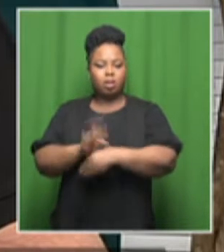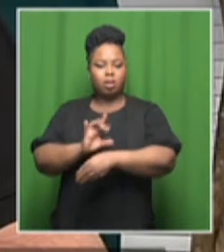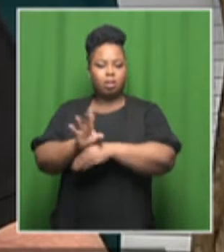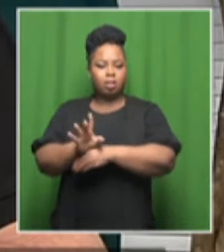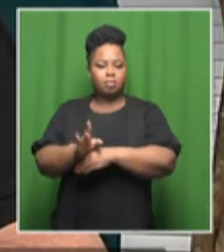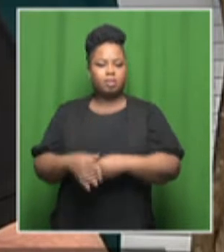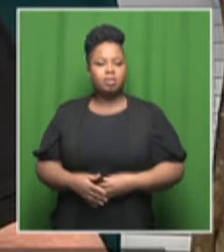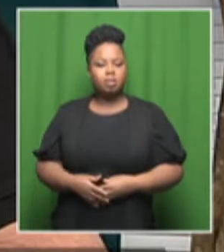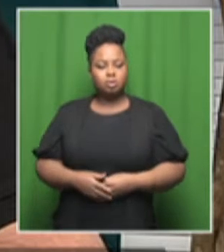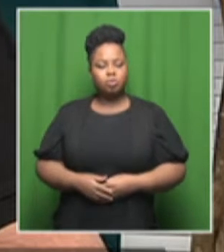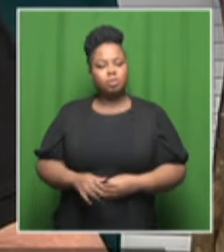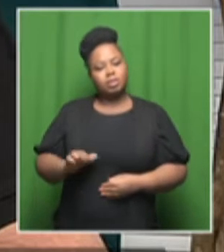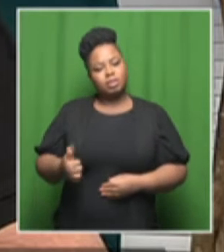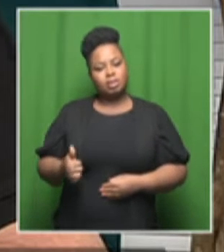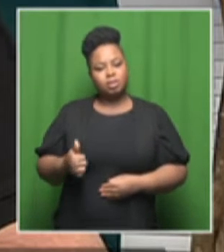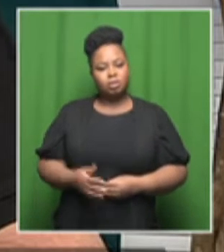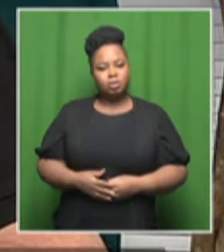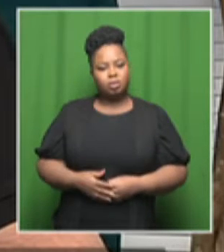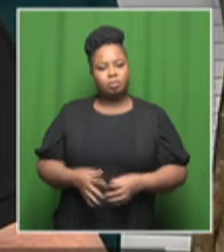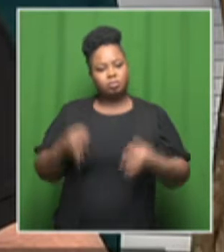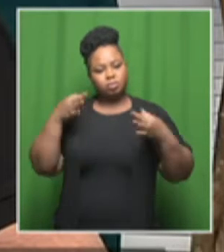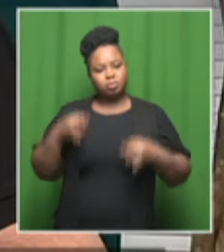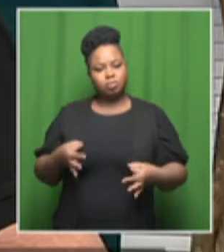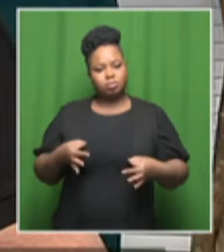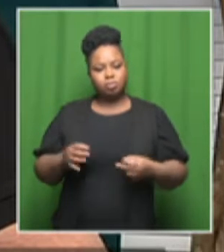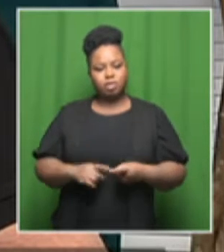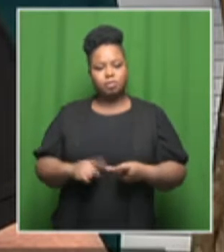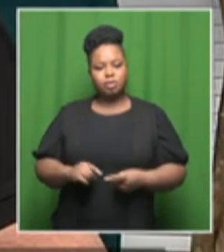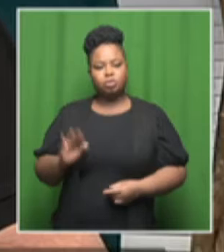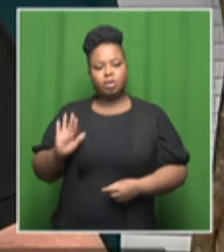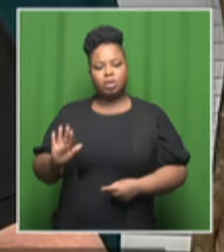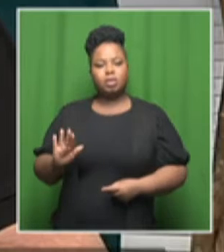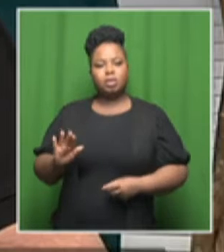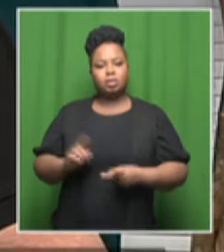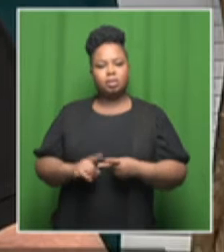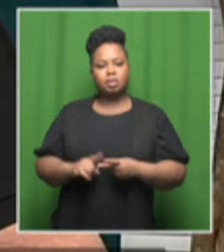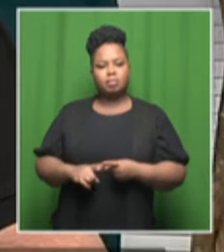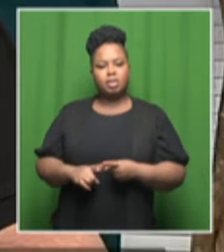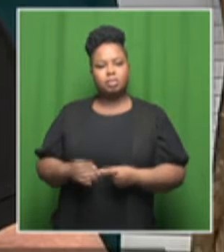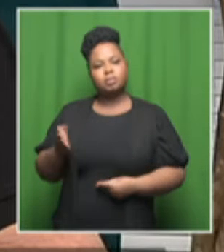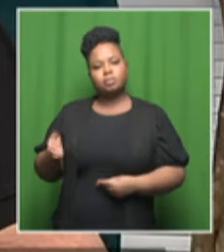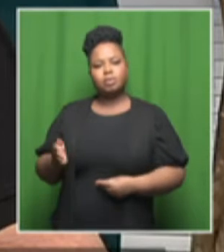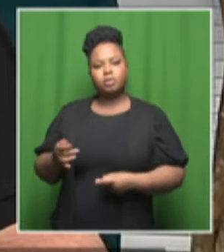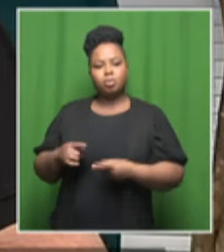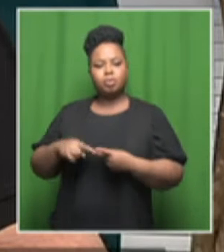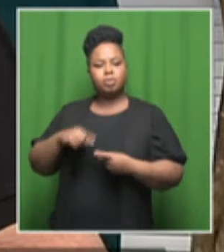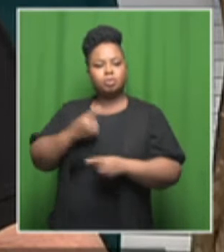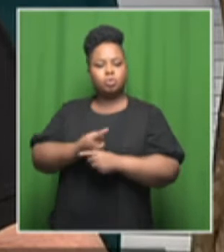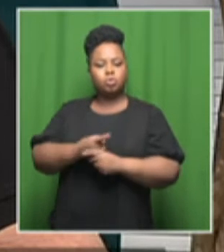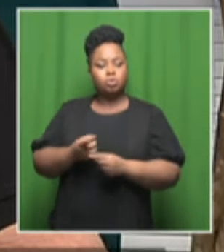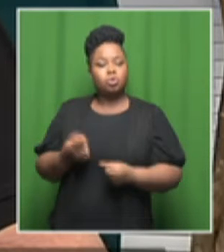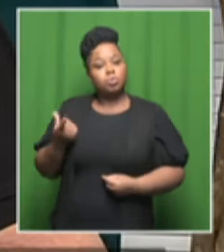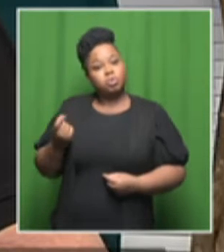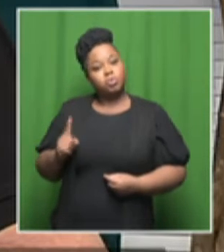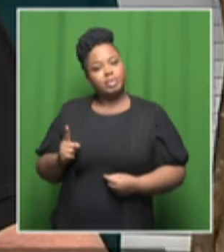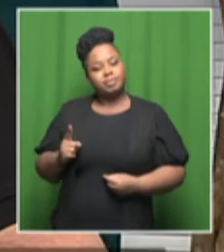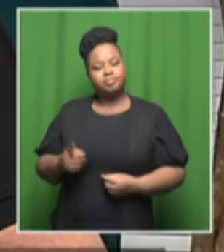and thereafter the decision to harvest the eggs as soon as possible or to do